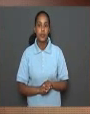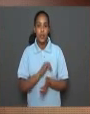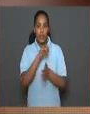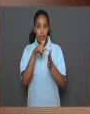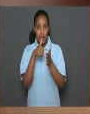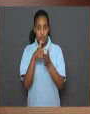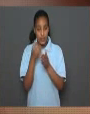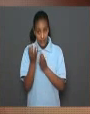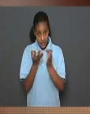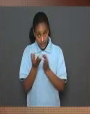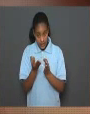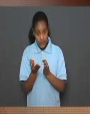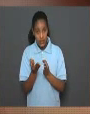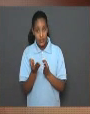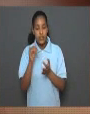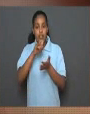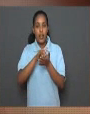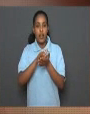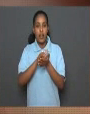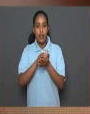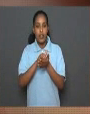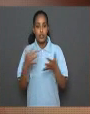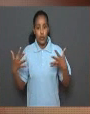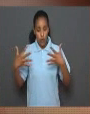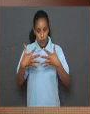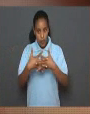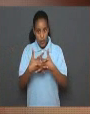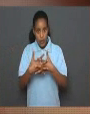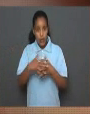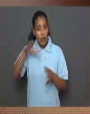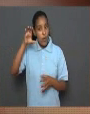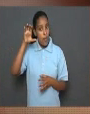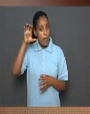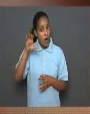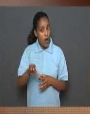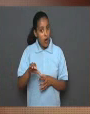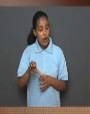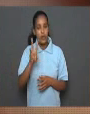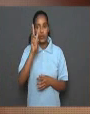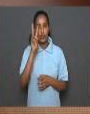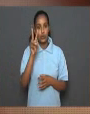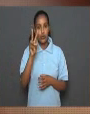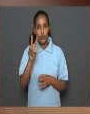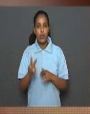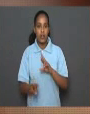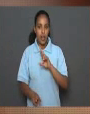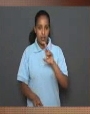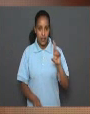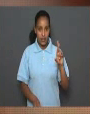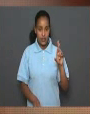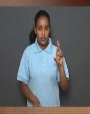It states that the combining power of two